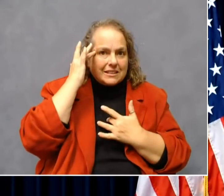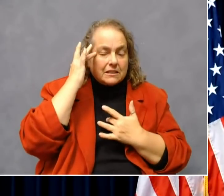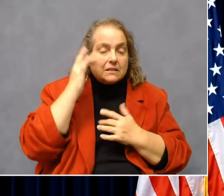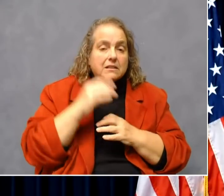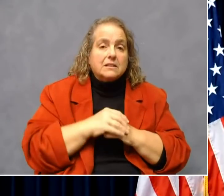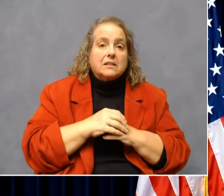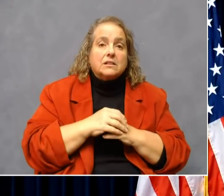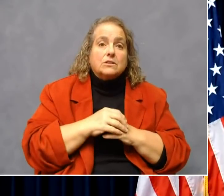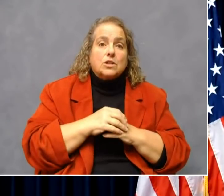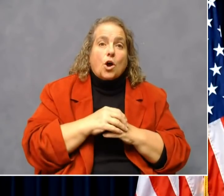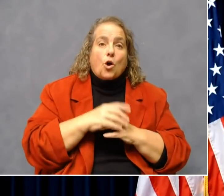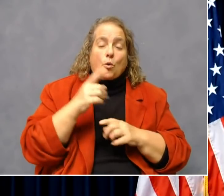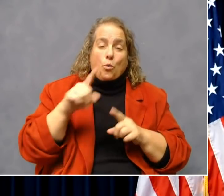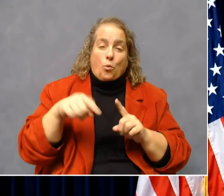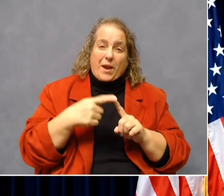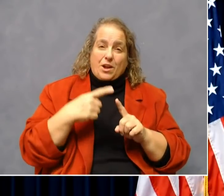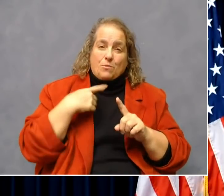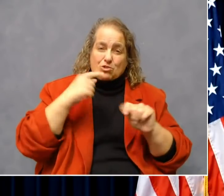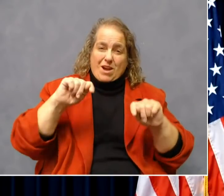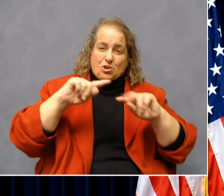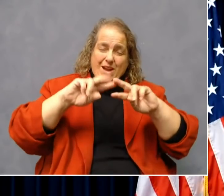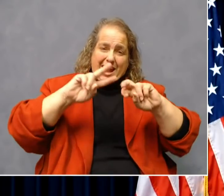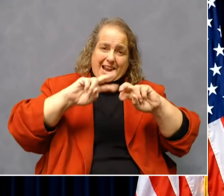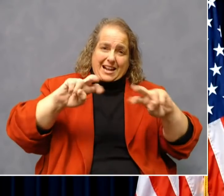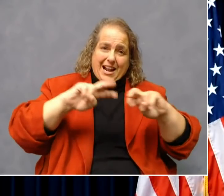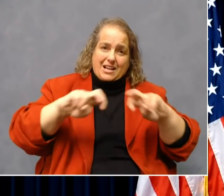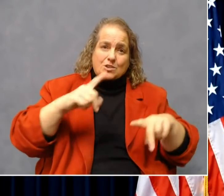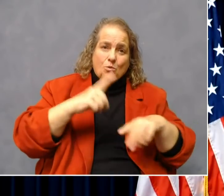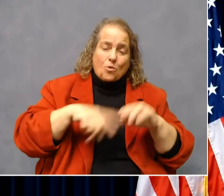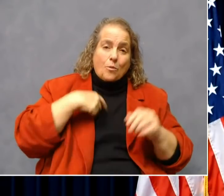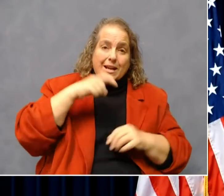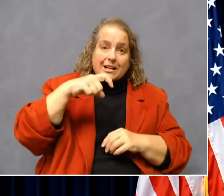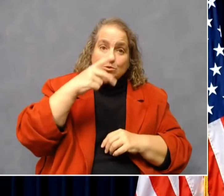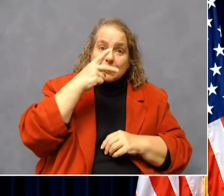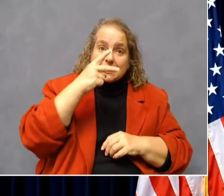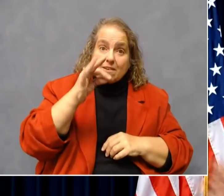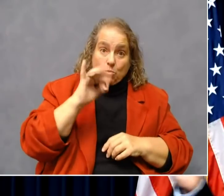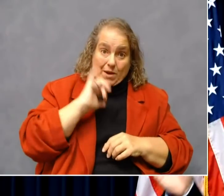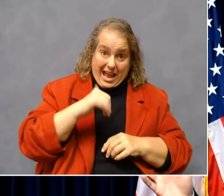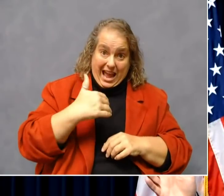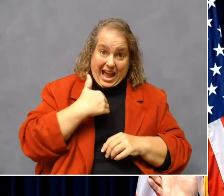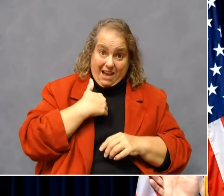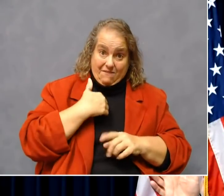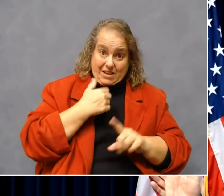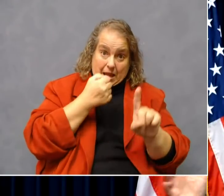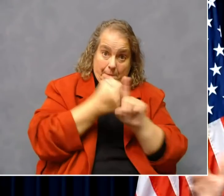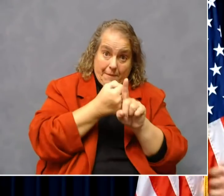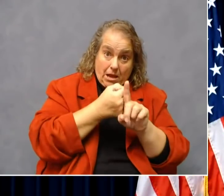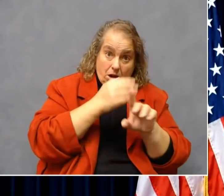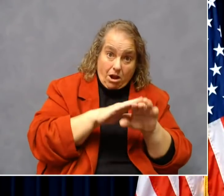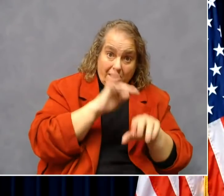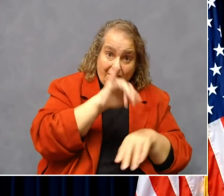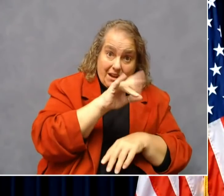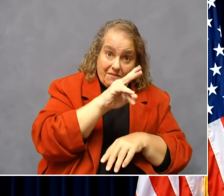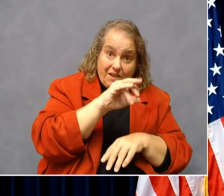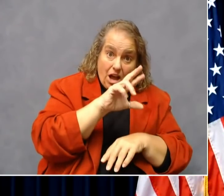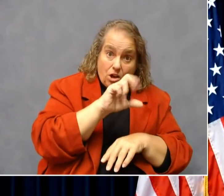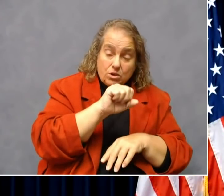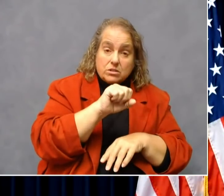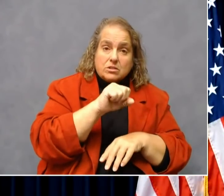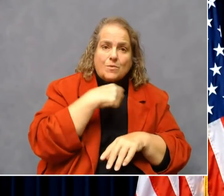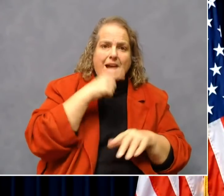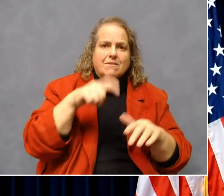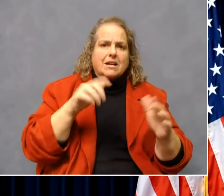to show that we're having an impact on the virus, we'll be able to compare what's happening nationally and